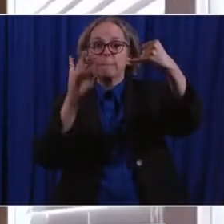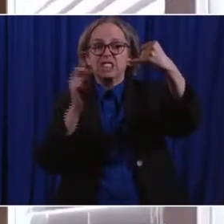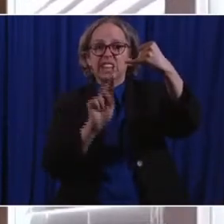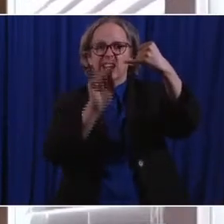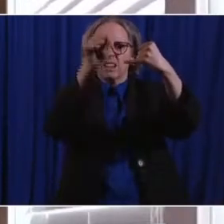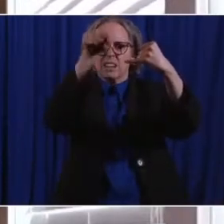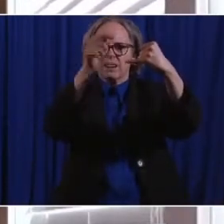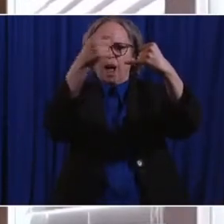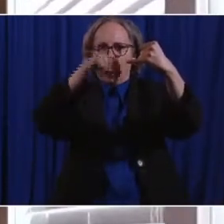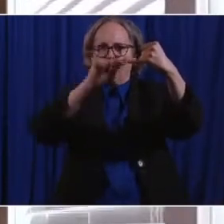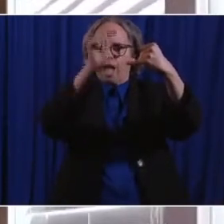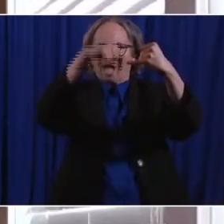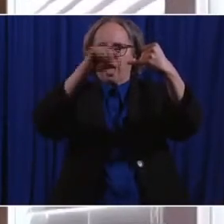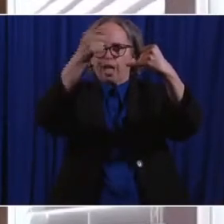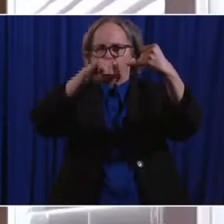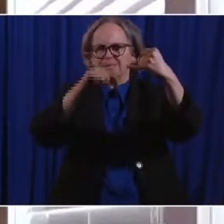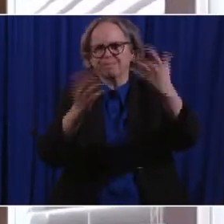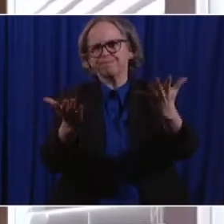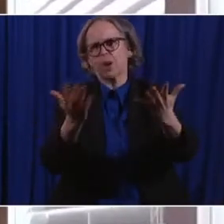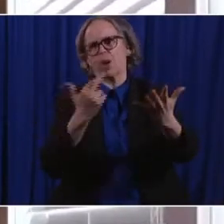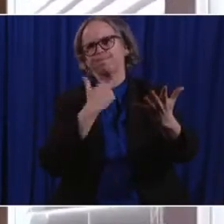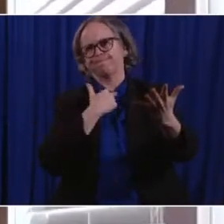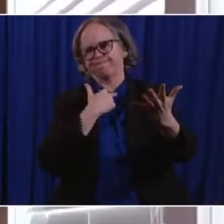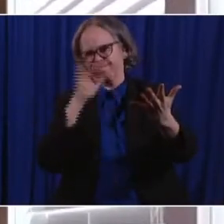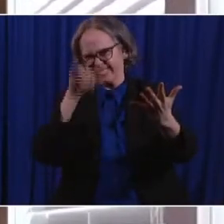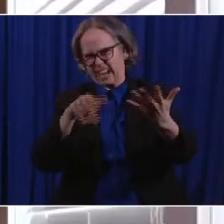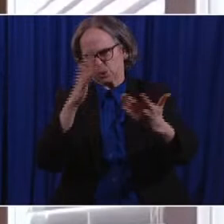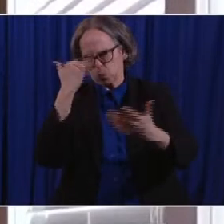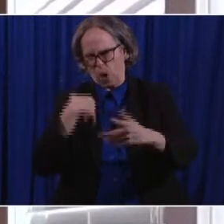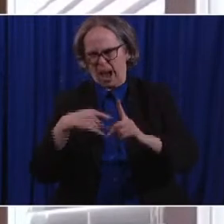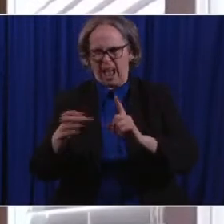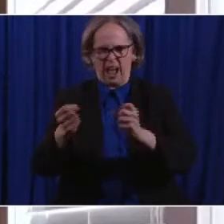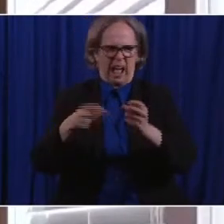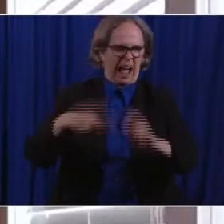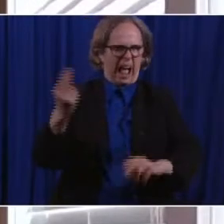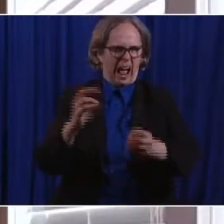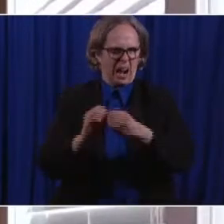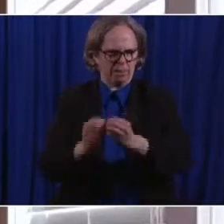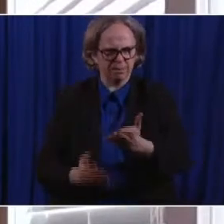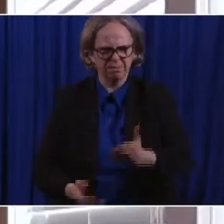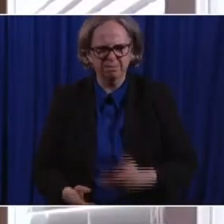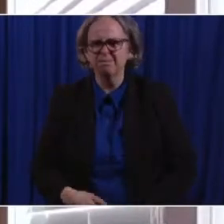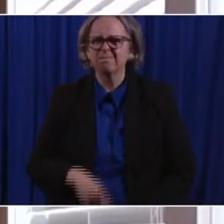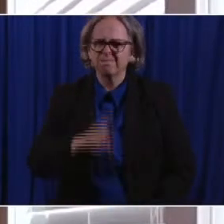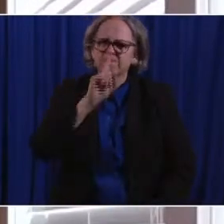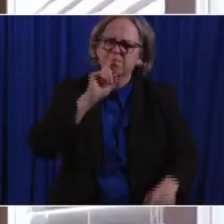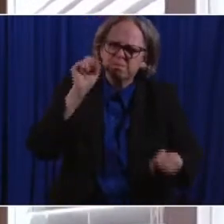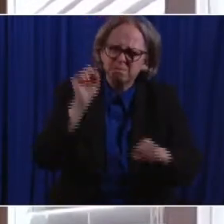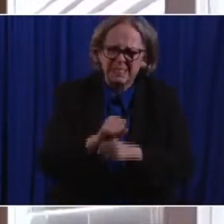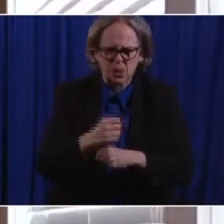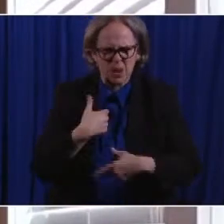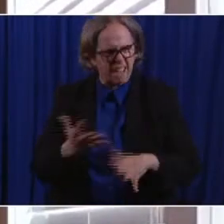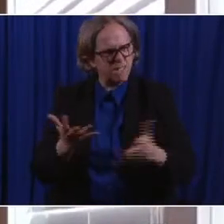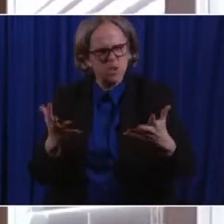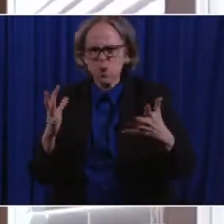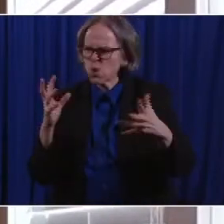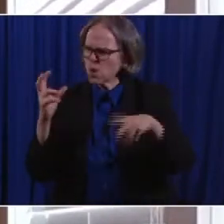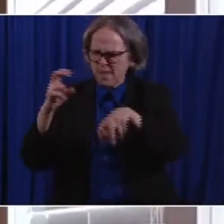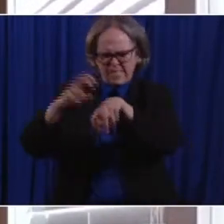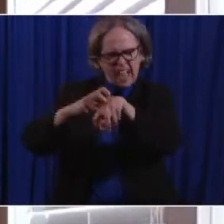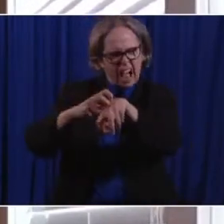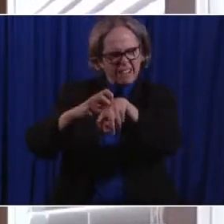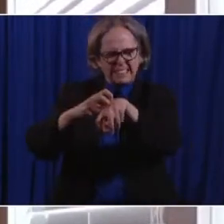Ohio remains in a race against a virus that is now more contagious and is right back on our